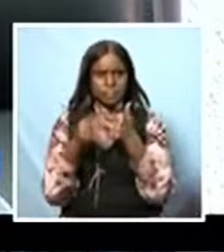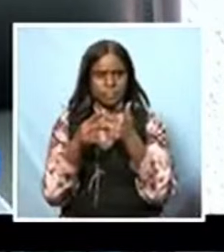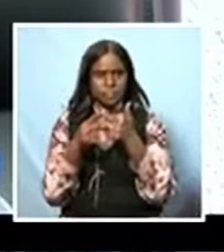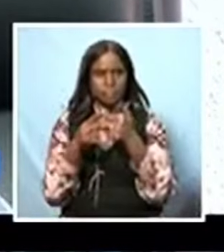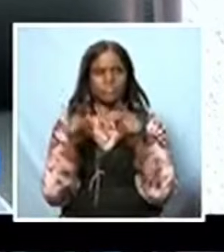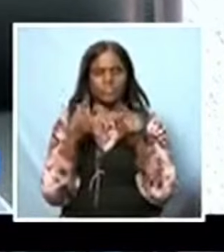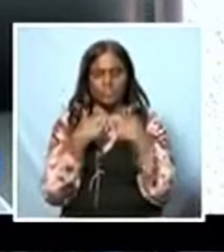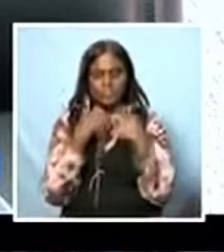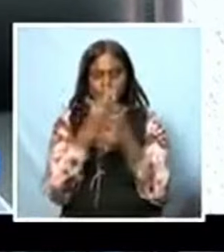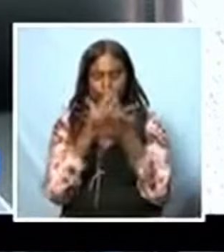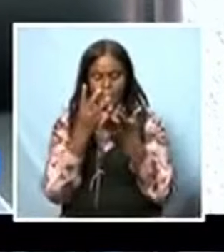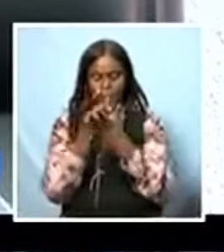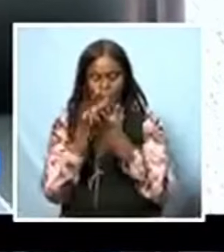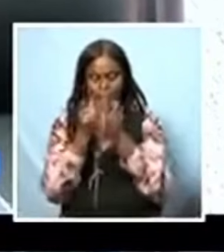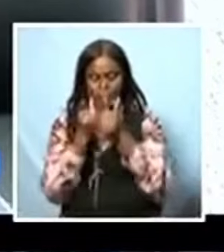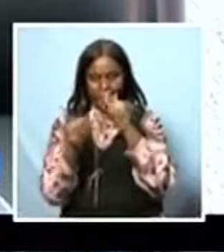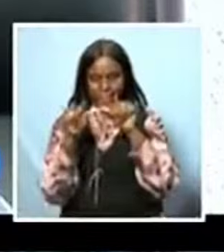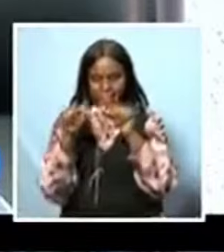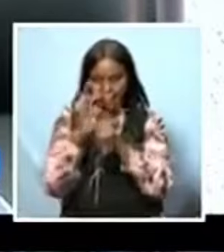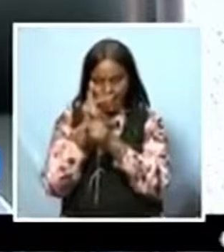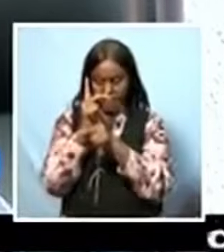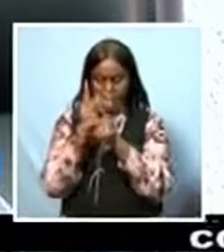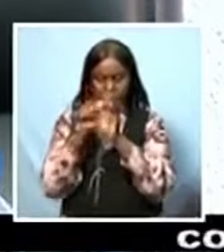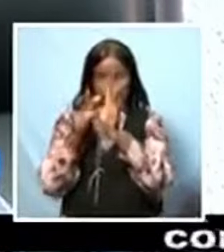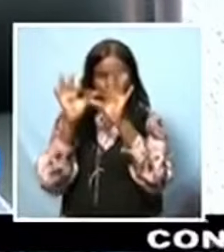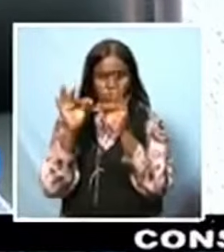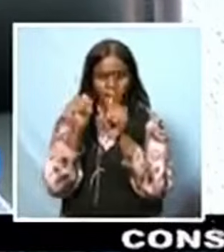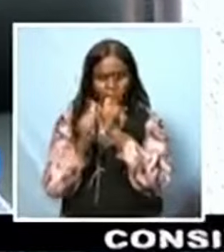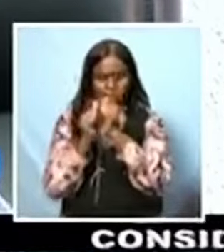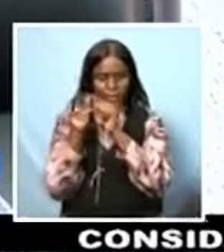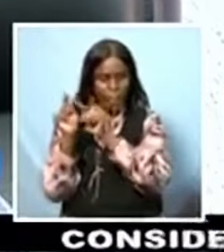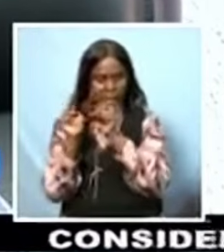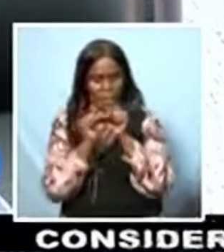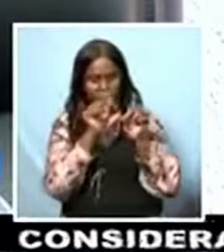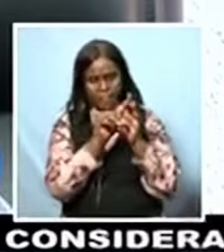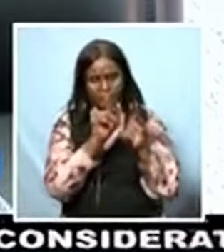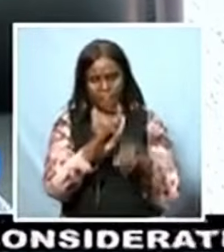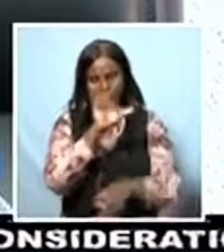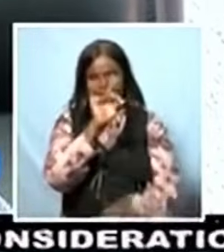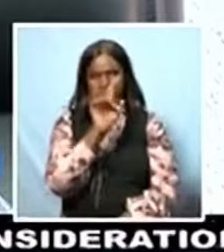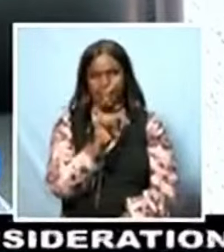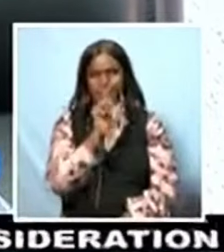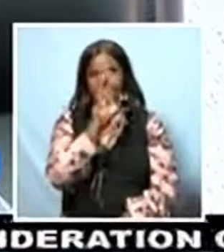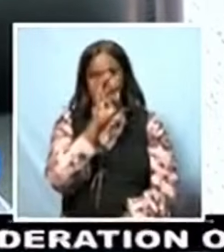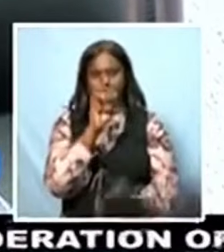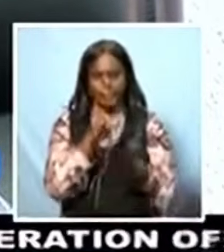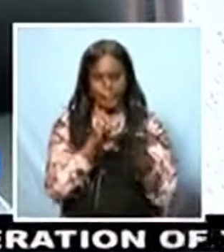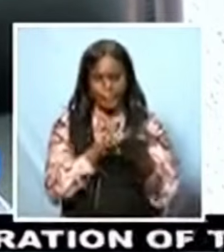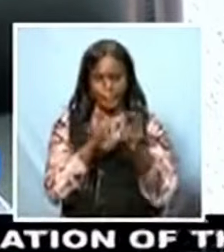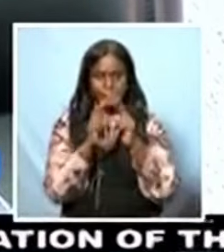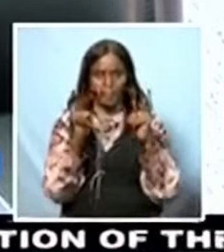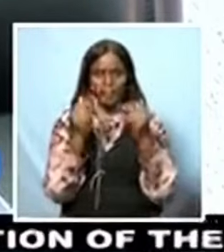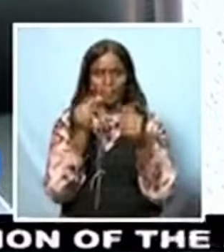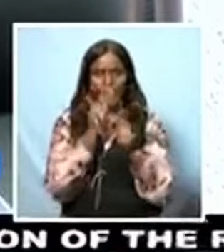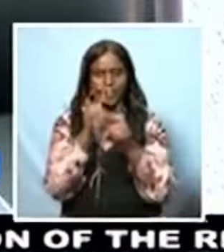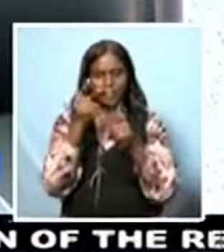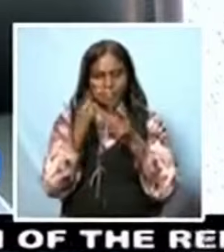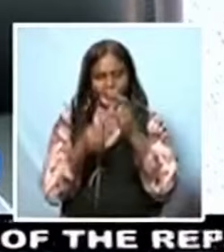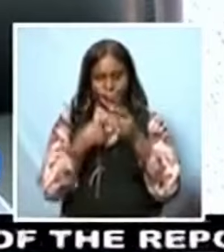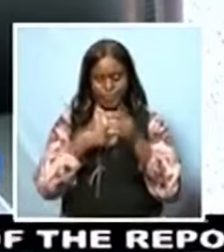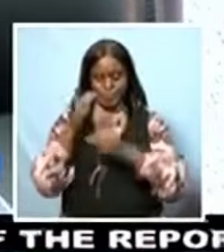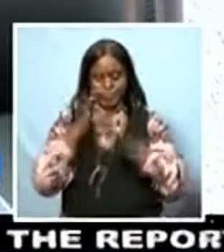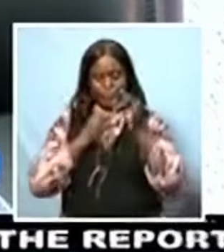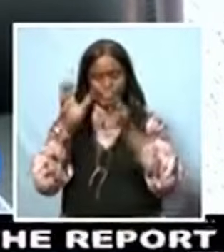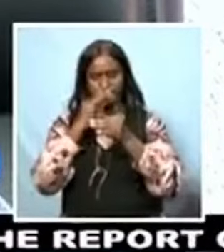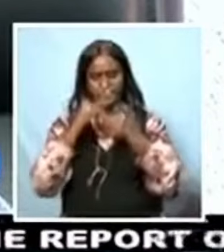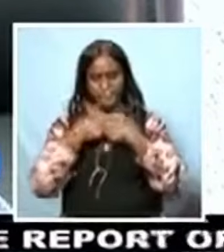there are some funds that are still sitting in the account, which is also part of the 8.6 million. So just like I explained, Chair, we have